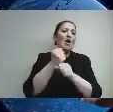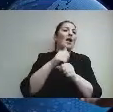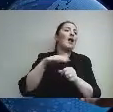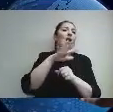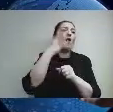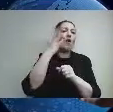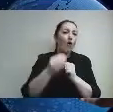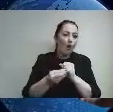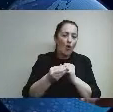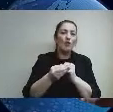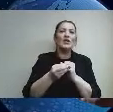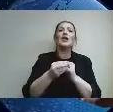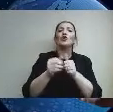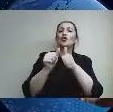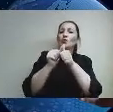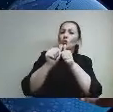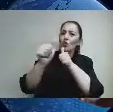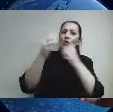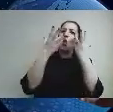brand can